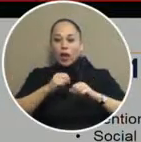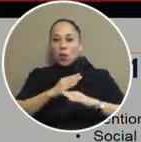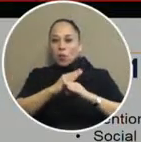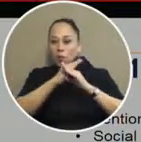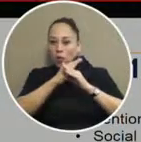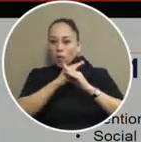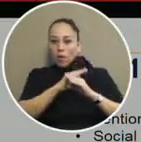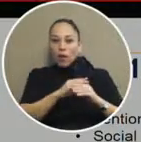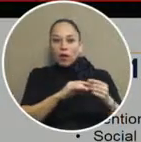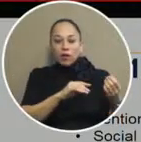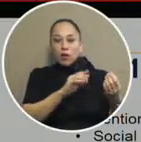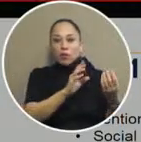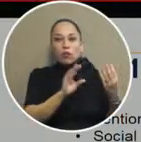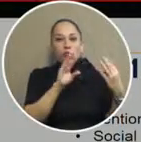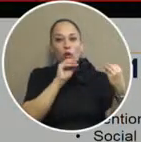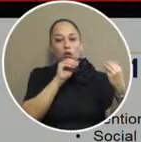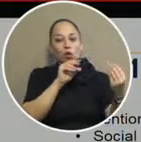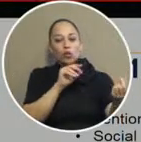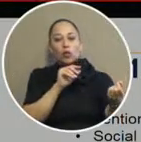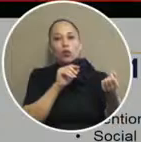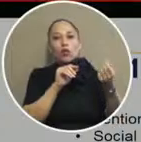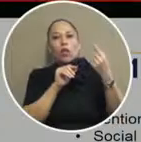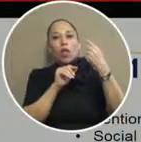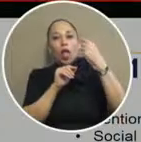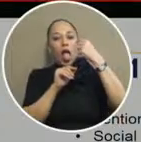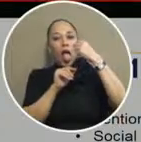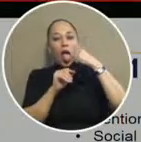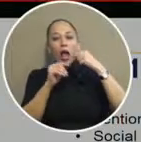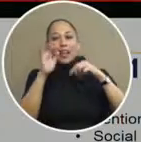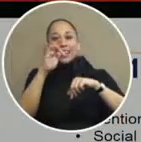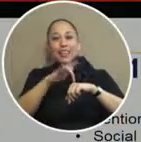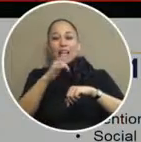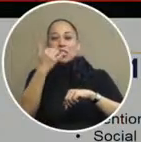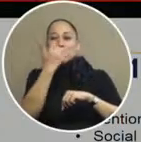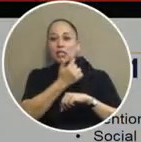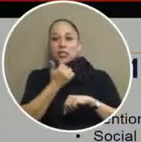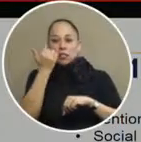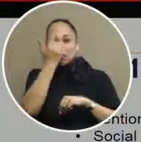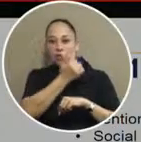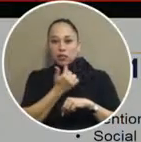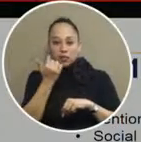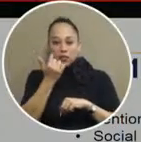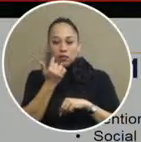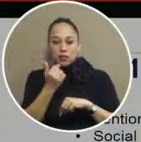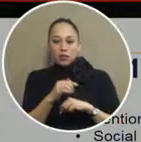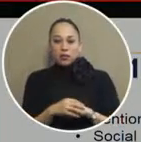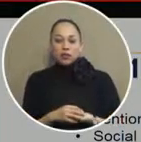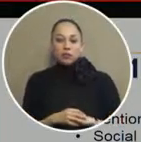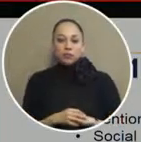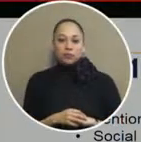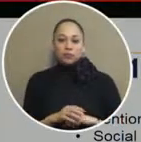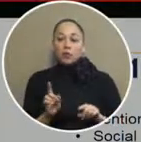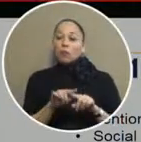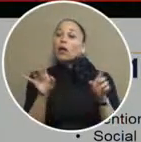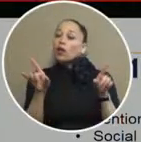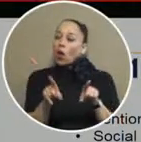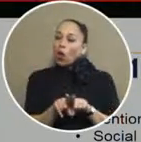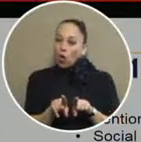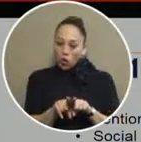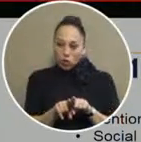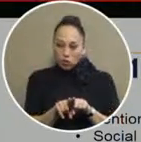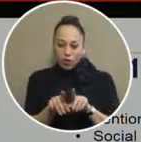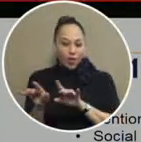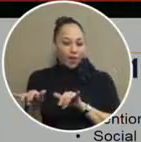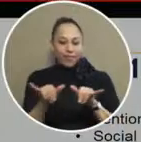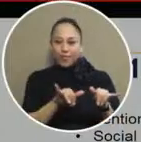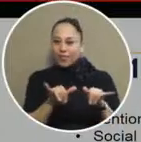infected secretions from infecting other people around them. But also, the